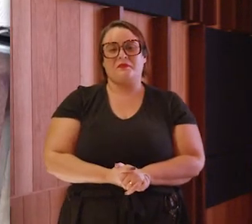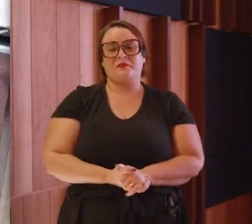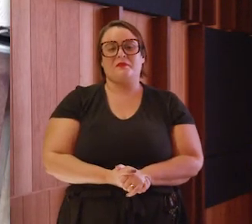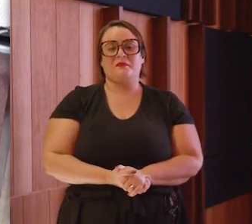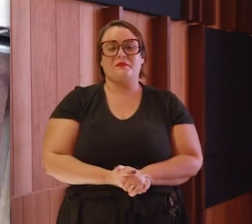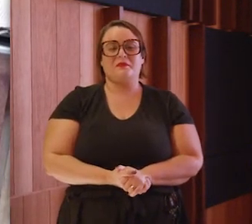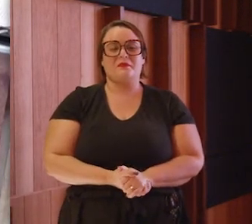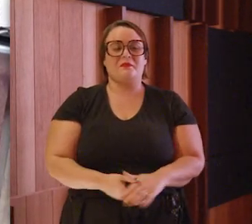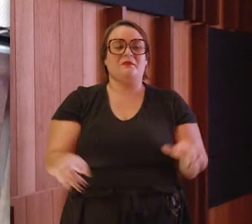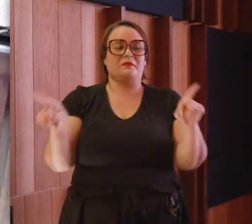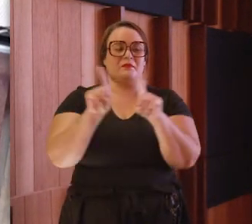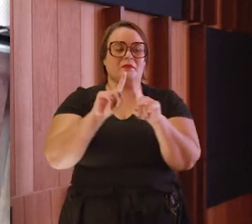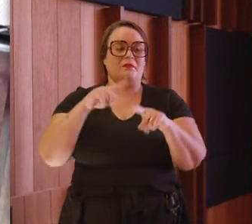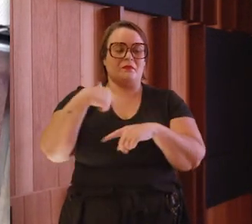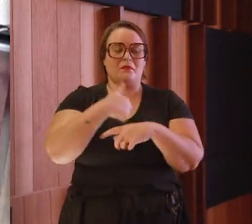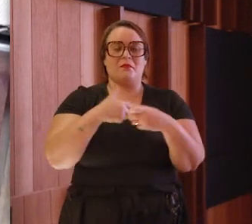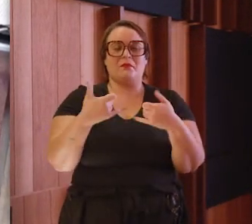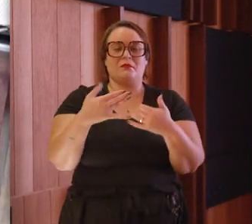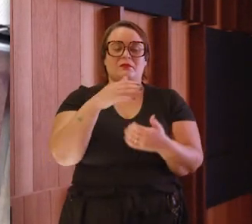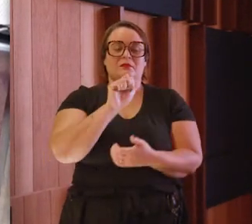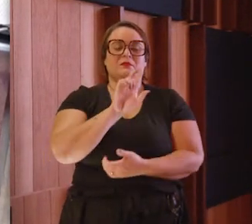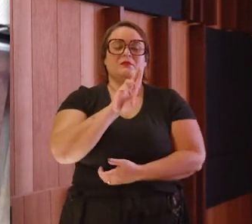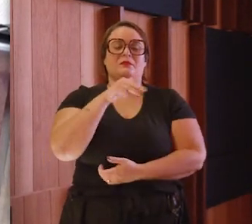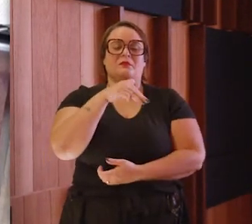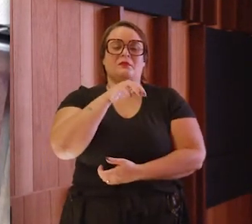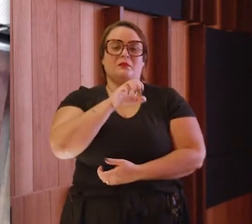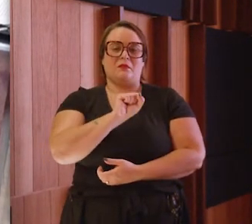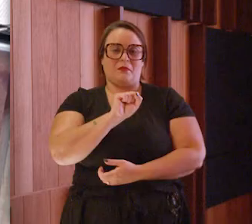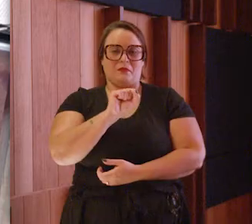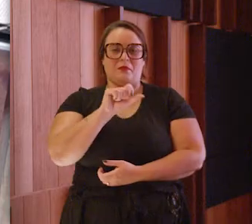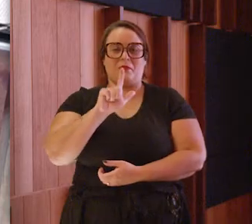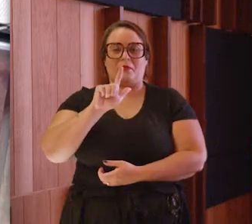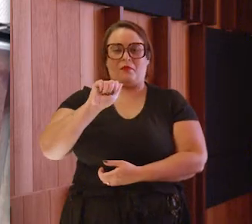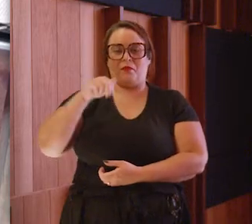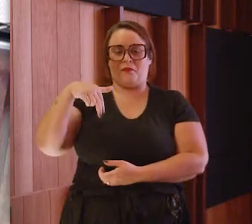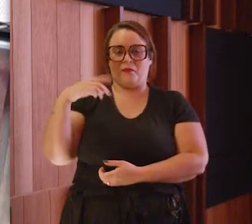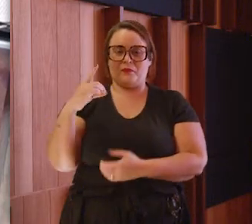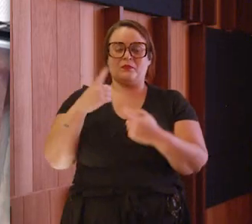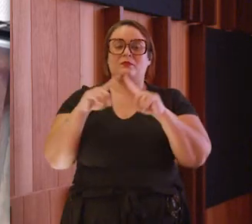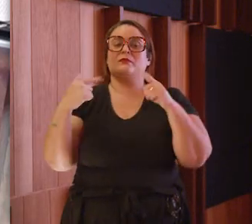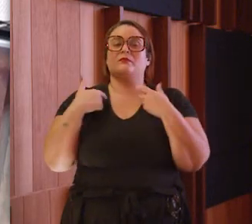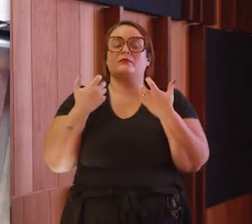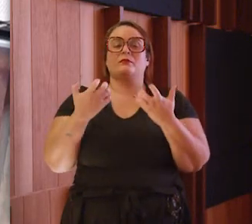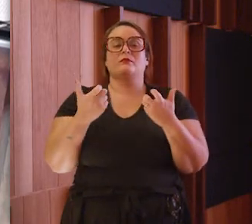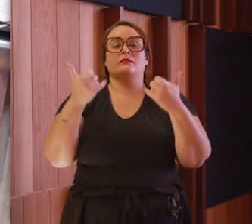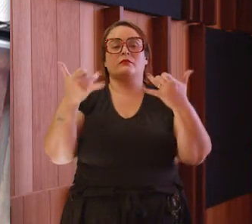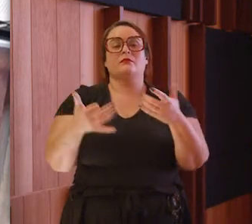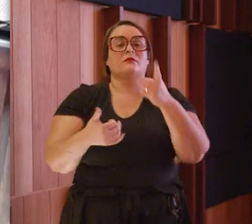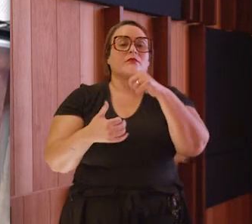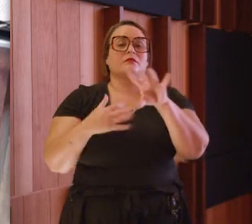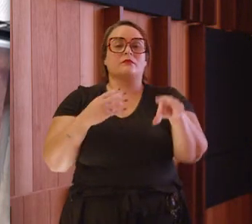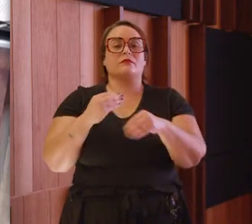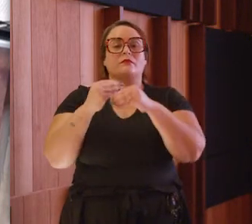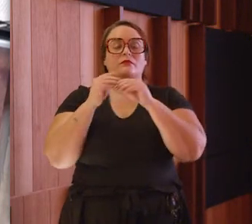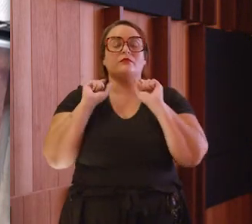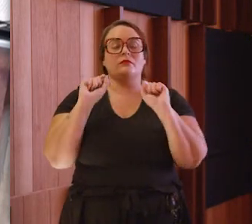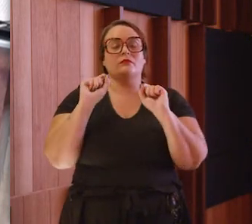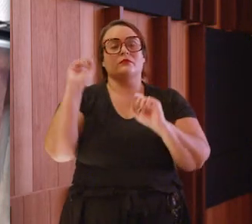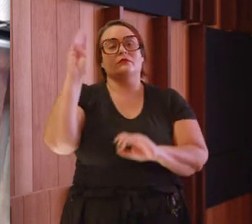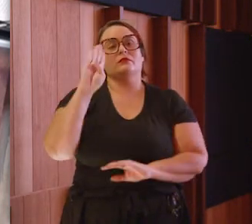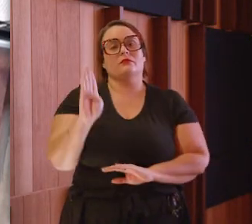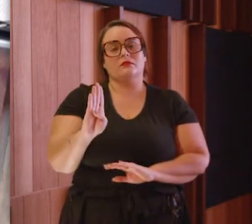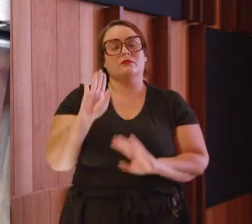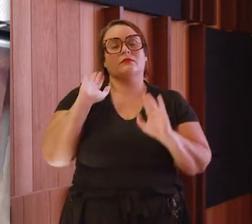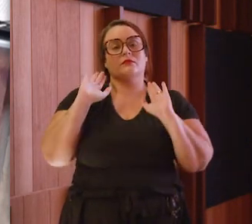key points that these guys have made. Brazil is at a unique crossroad right now because we're doing